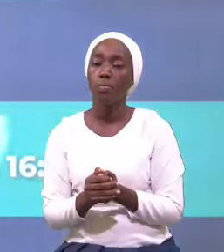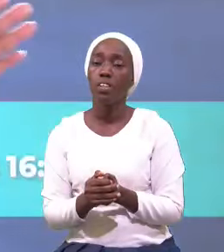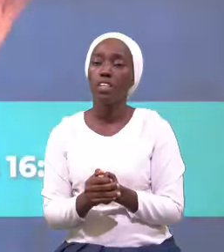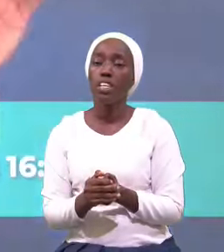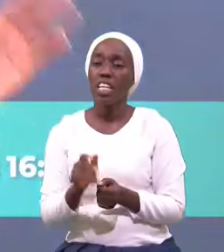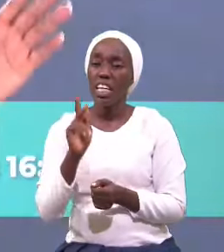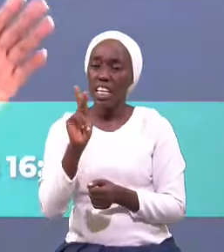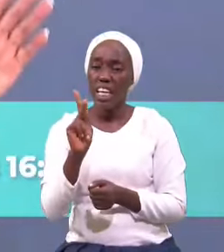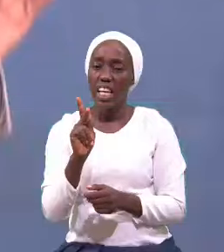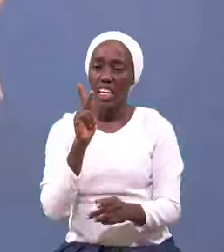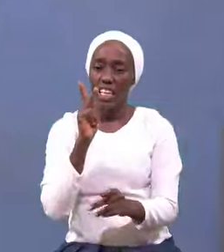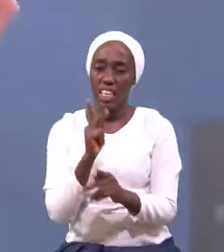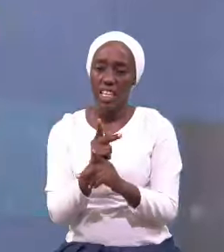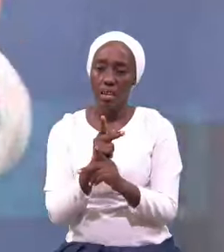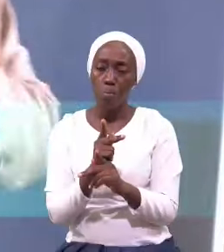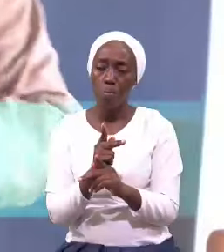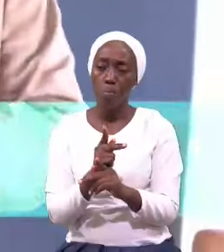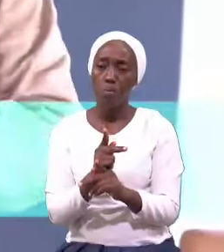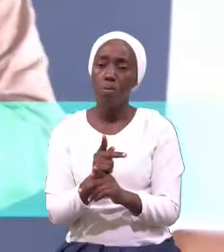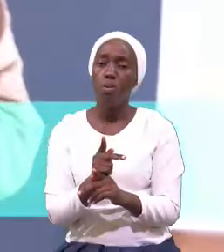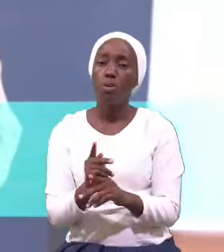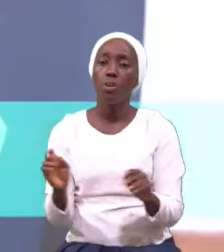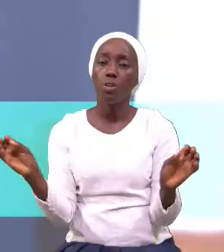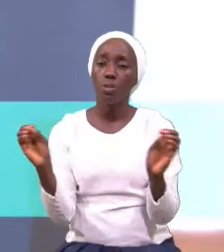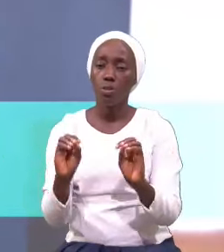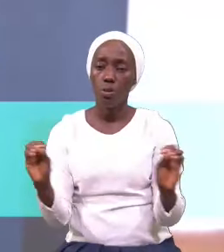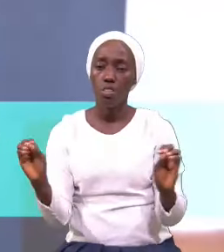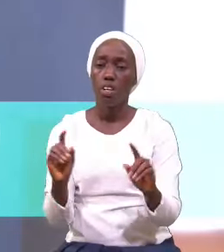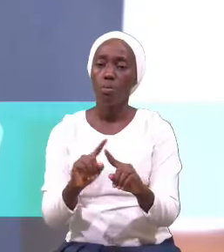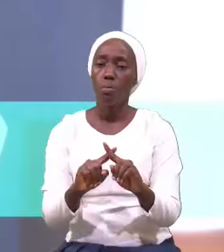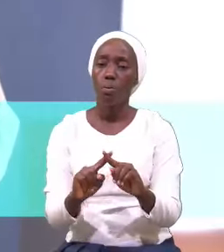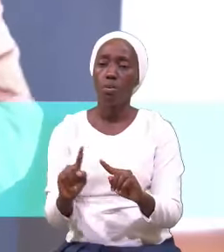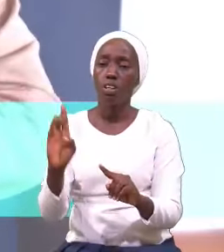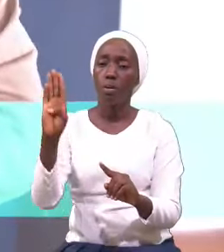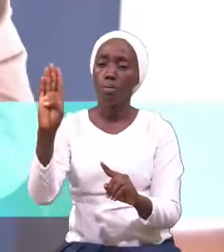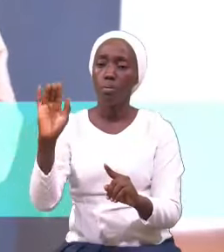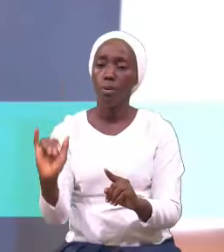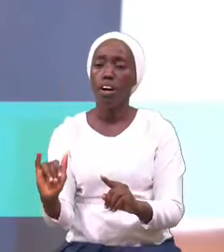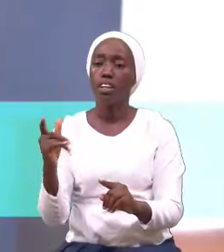Keep nothing but by the Spirit only.